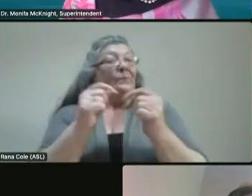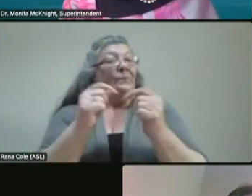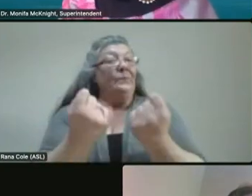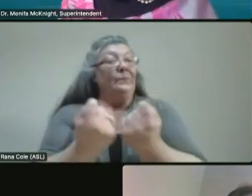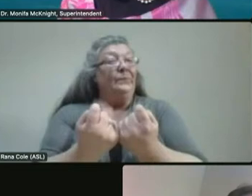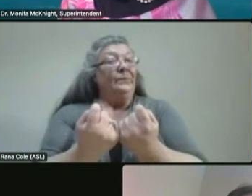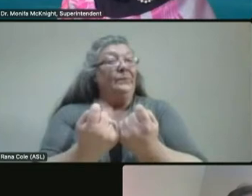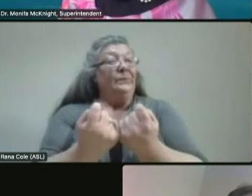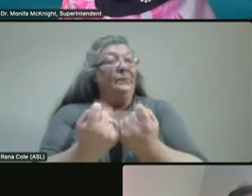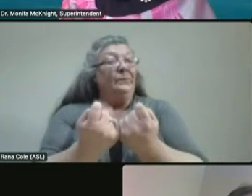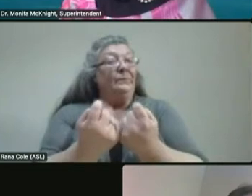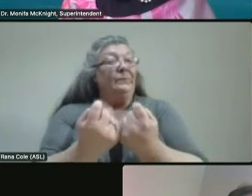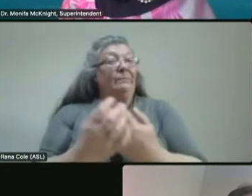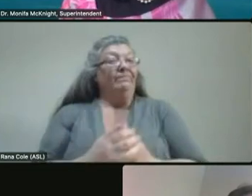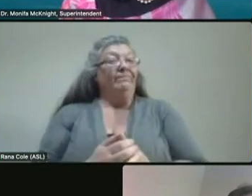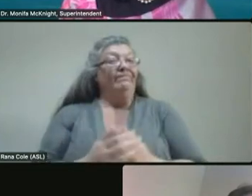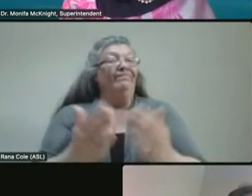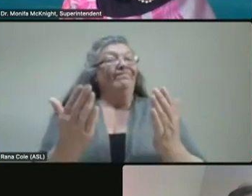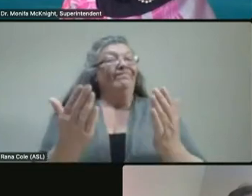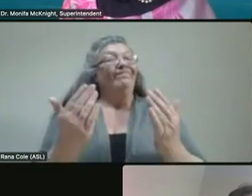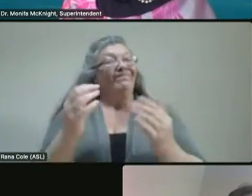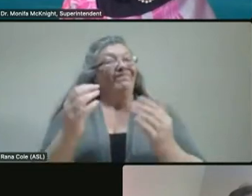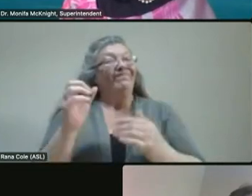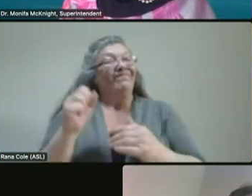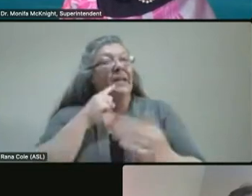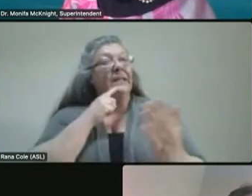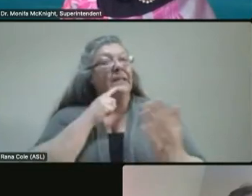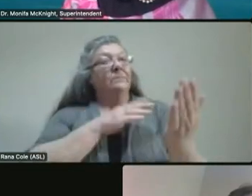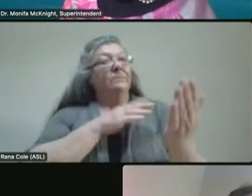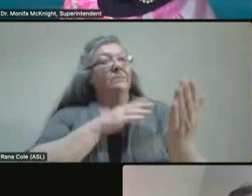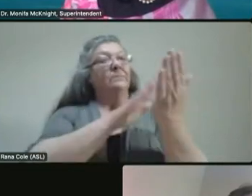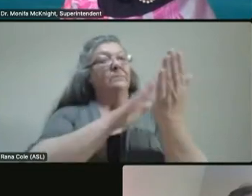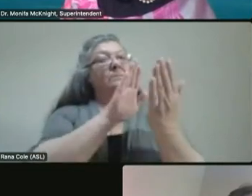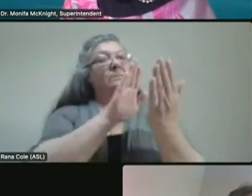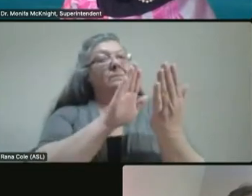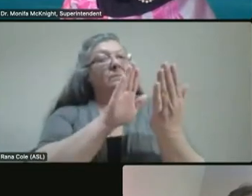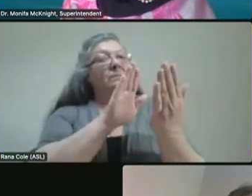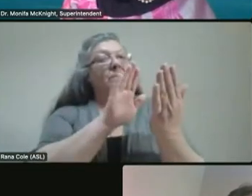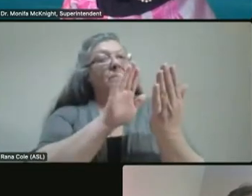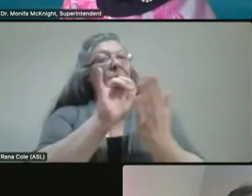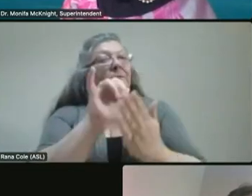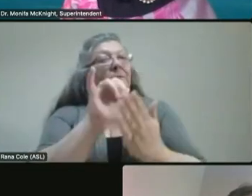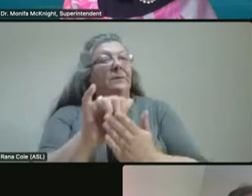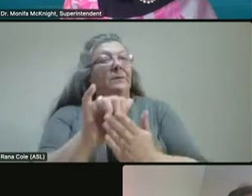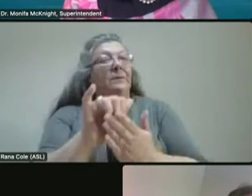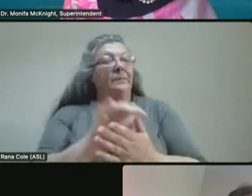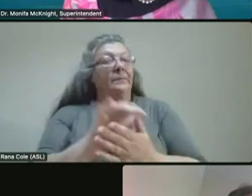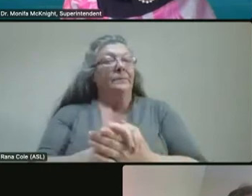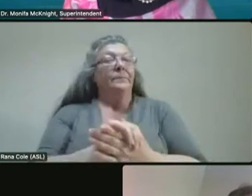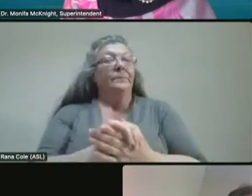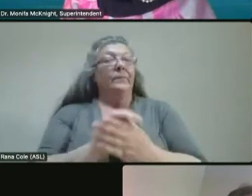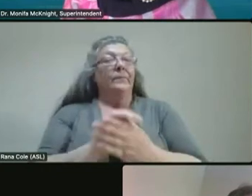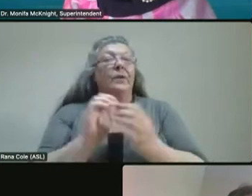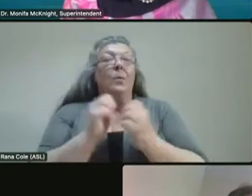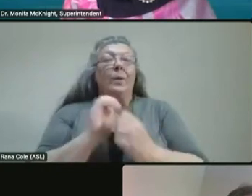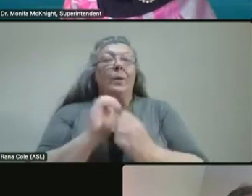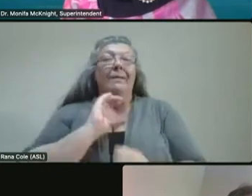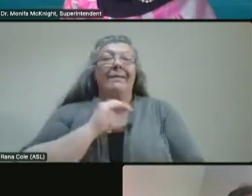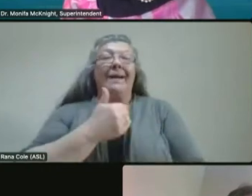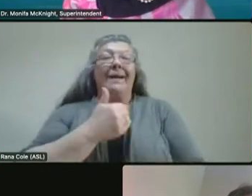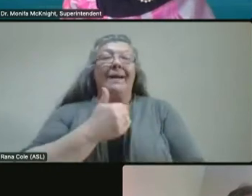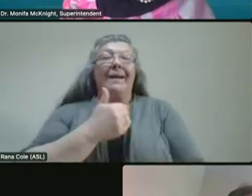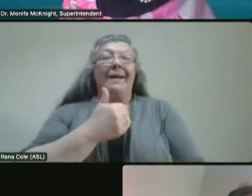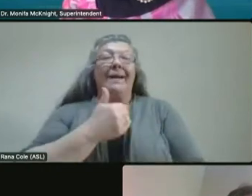Yeah, I can speak to that. So in an organization as large as ours, of course, there are positions that go